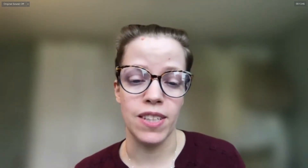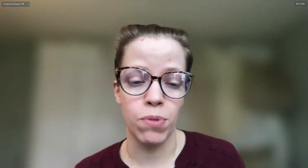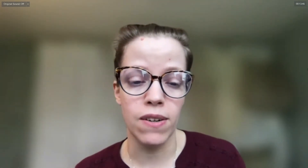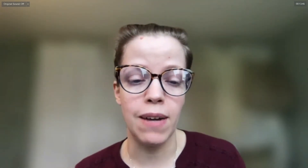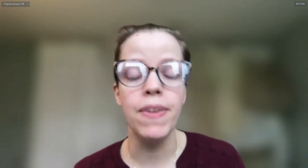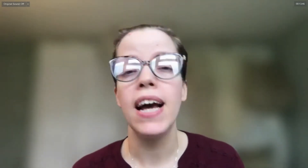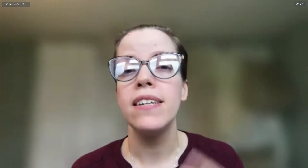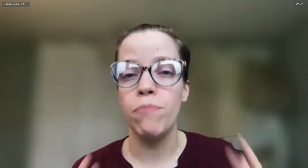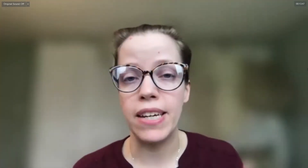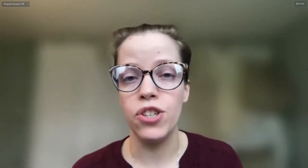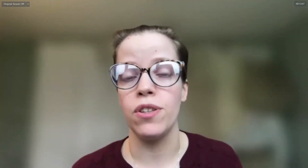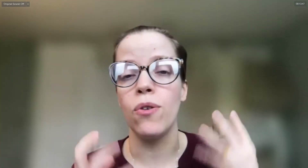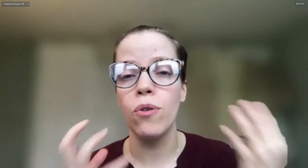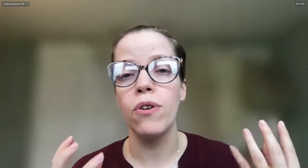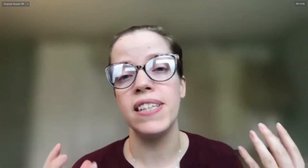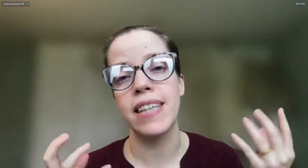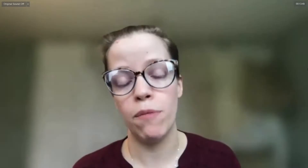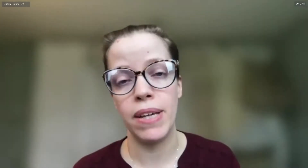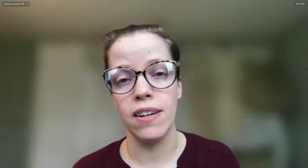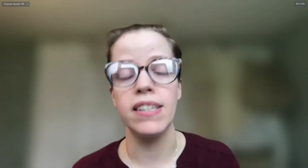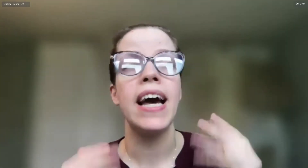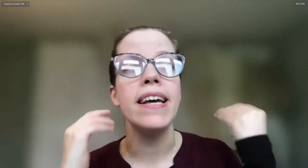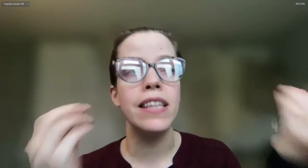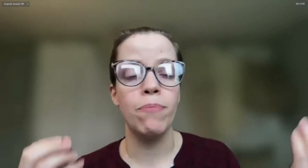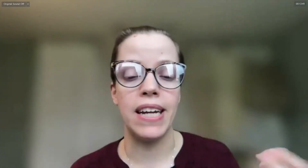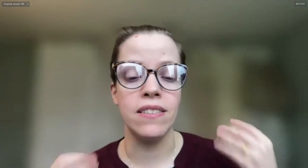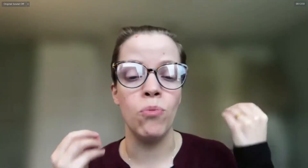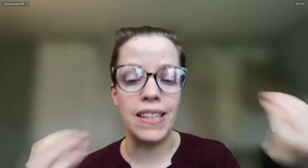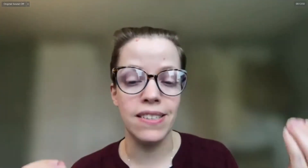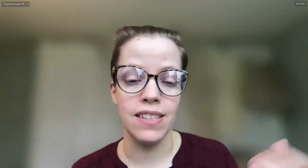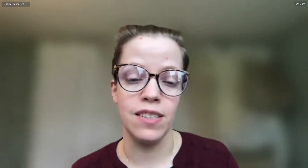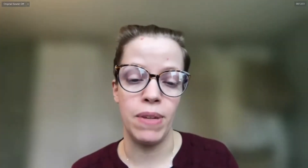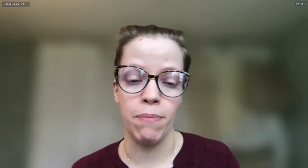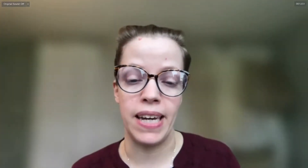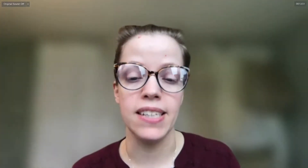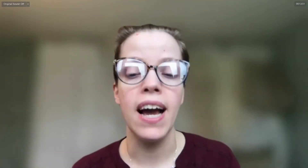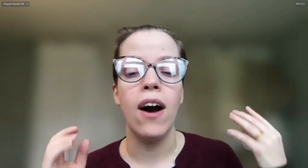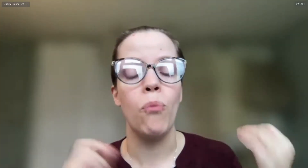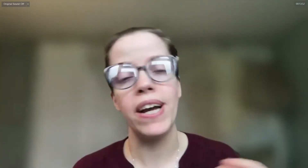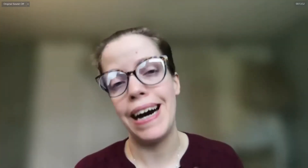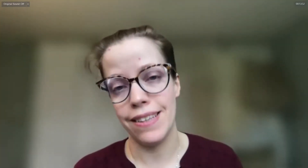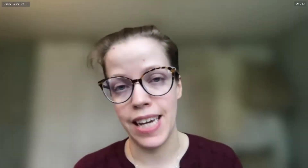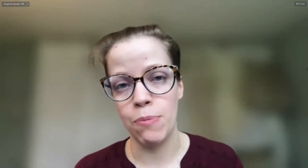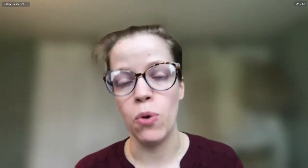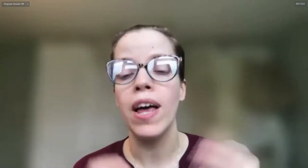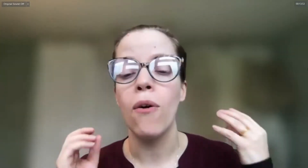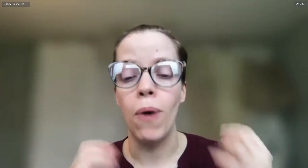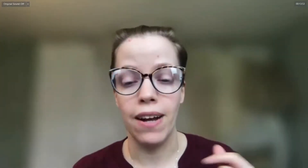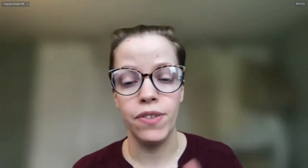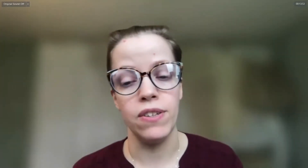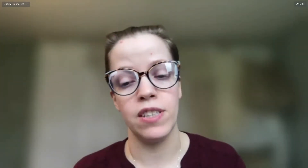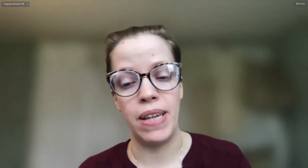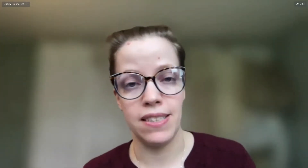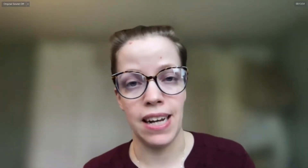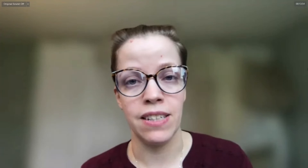working with this programme to make sure that all voices can be heard in the places where the decisions are being made, and we are at the table while